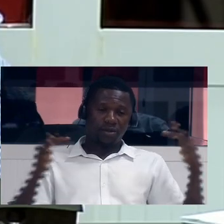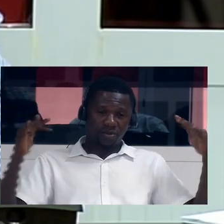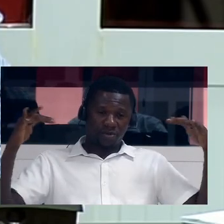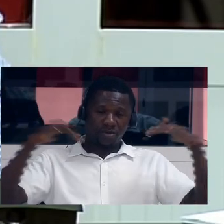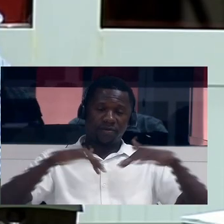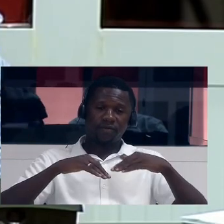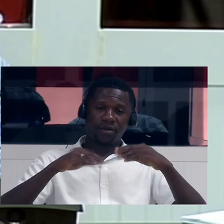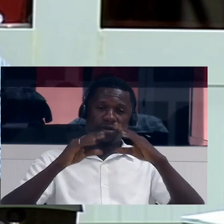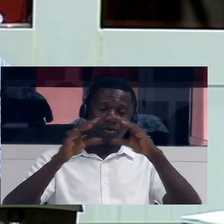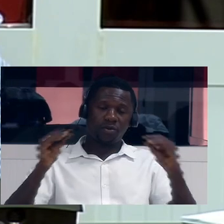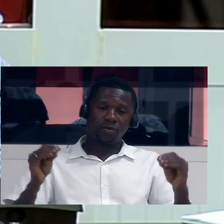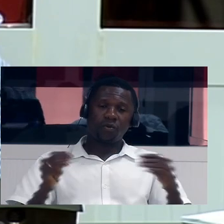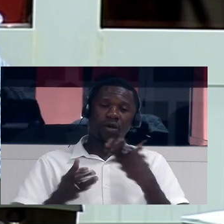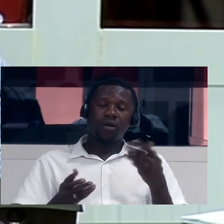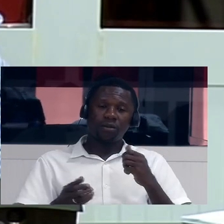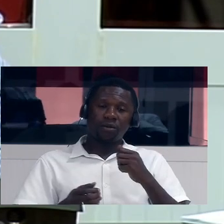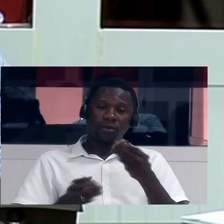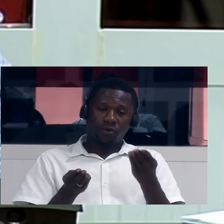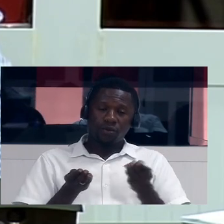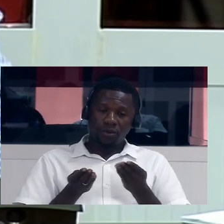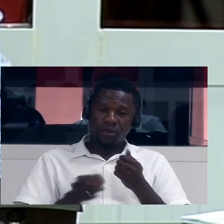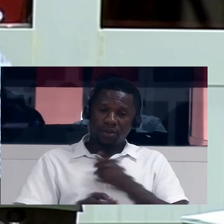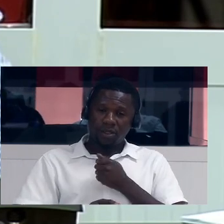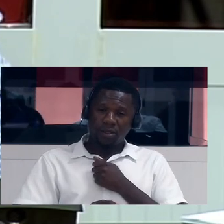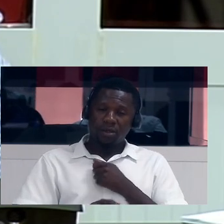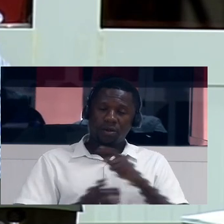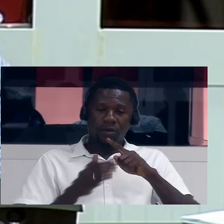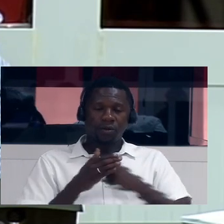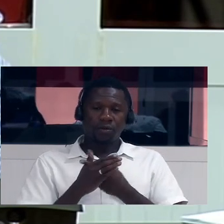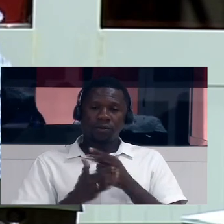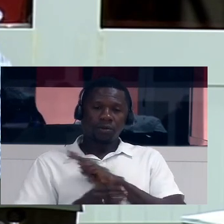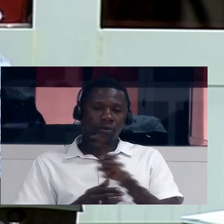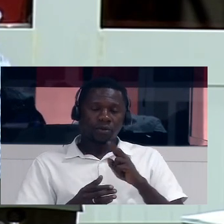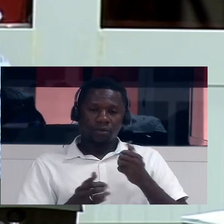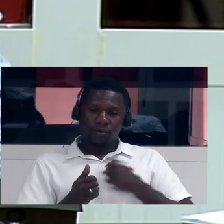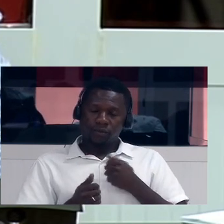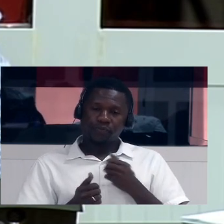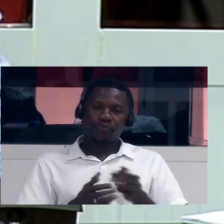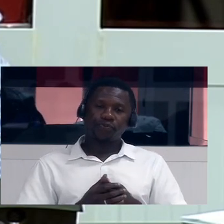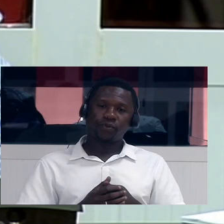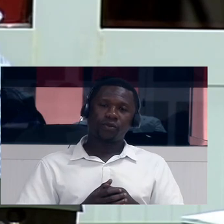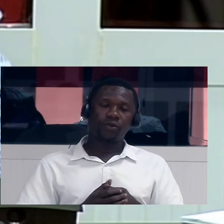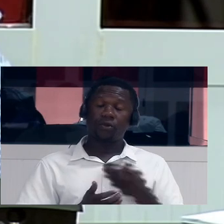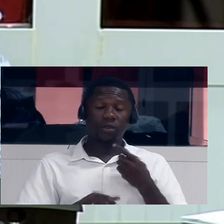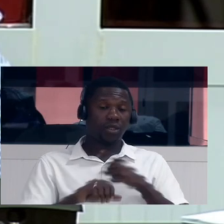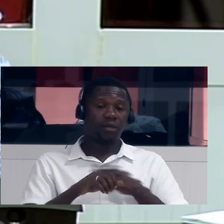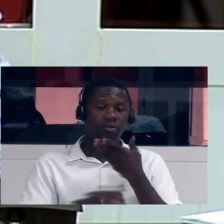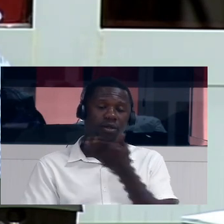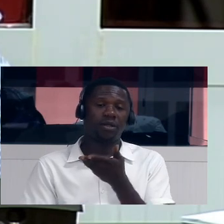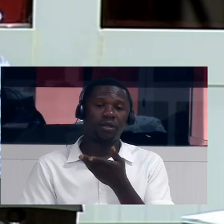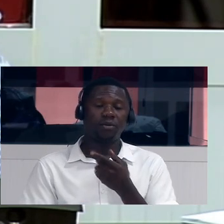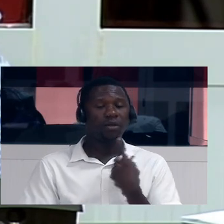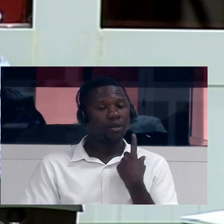room. Were the students threatened or were they not threatened? Not whilst I was there, because like I